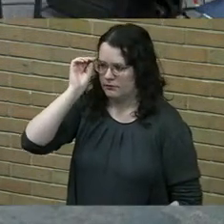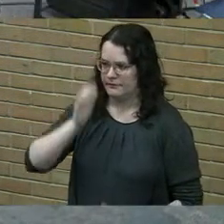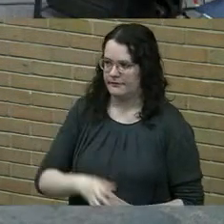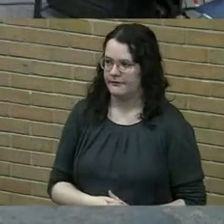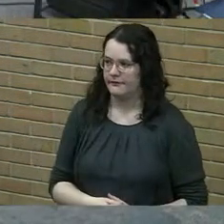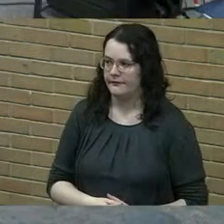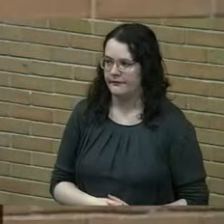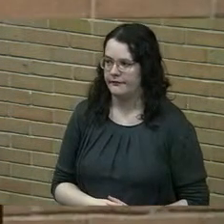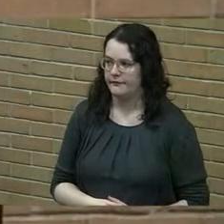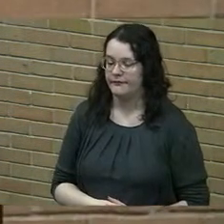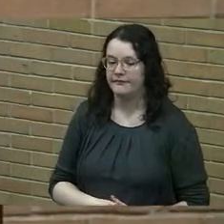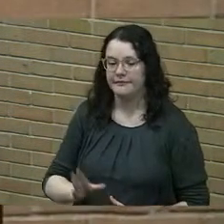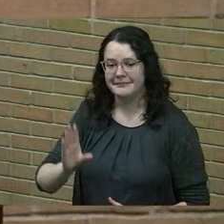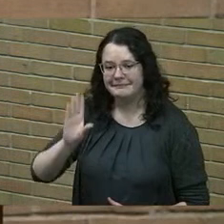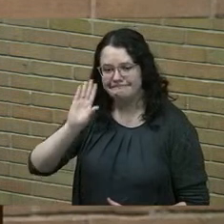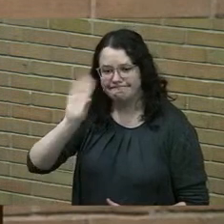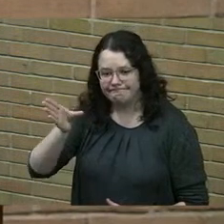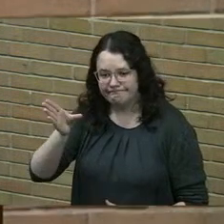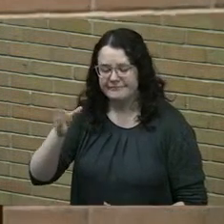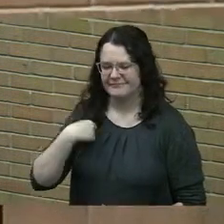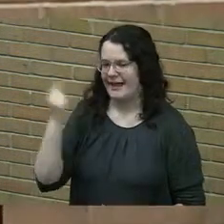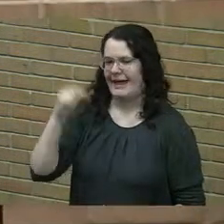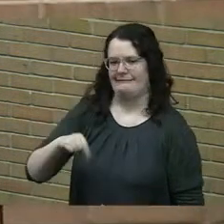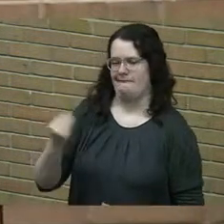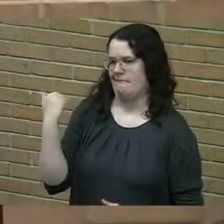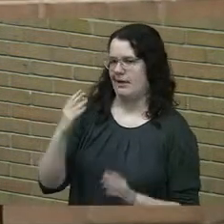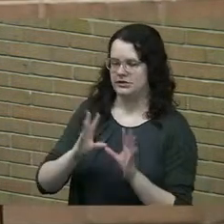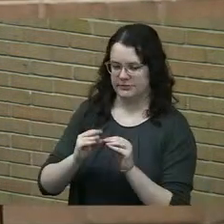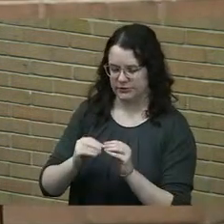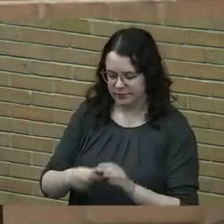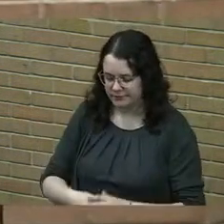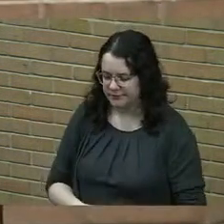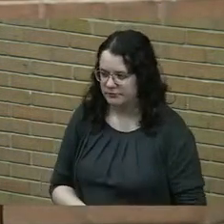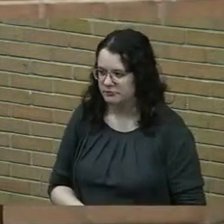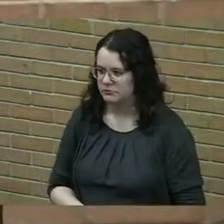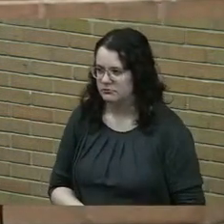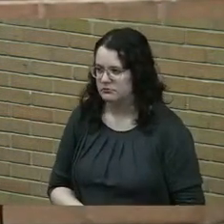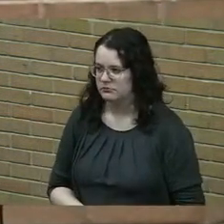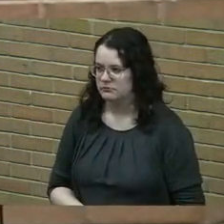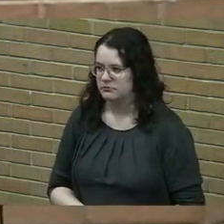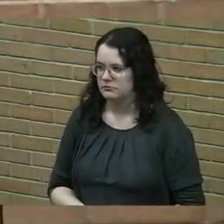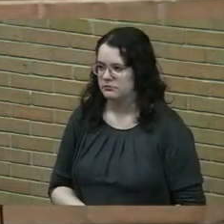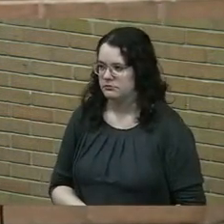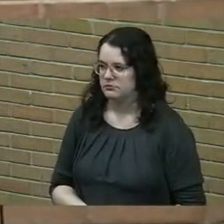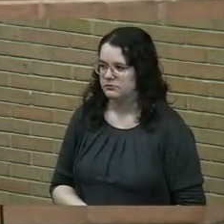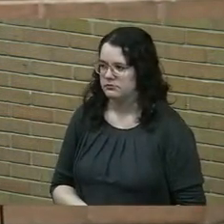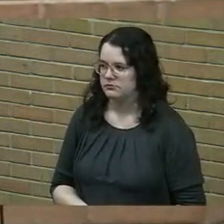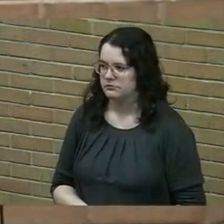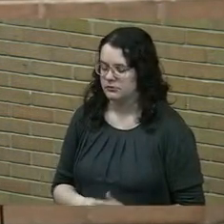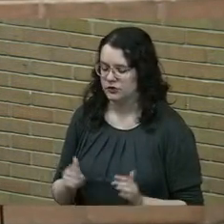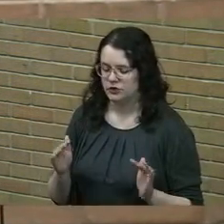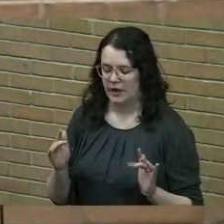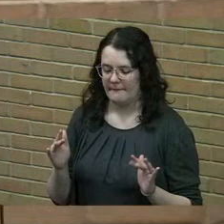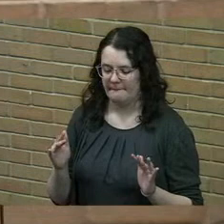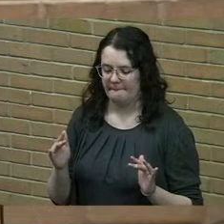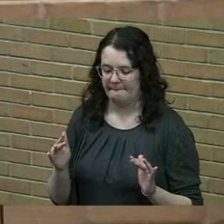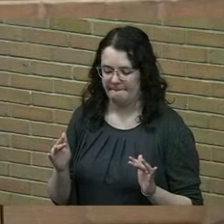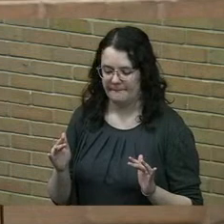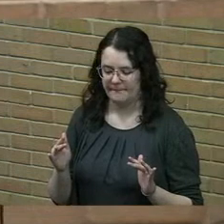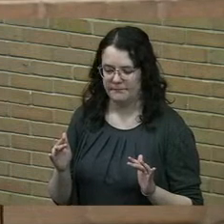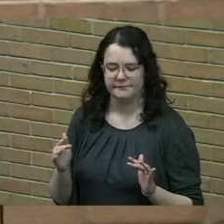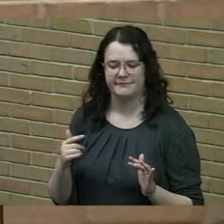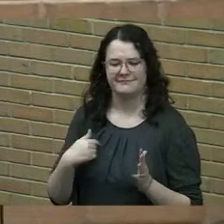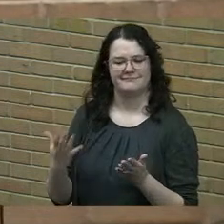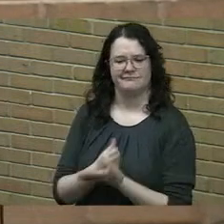I came during the last meeting to ask about